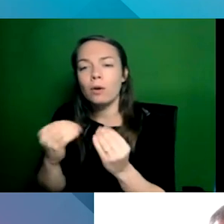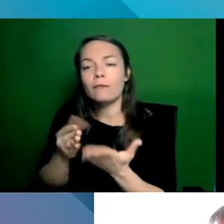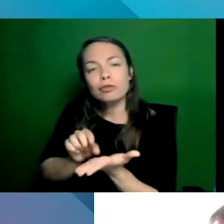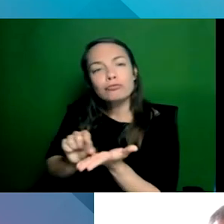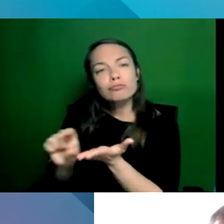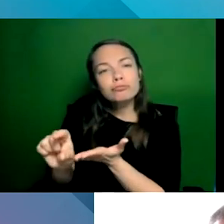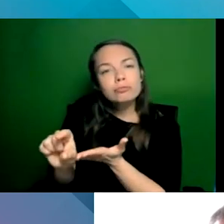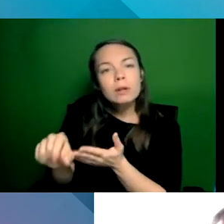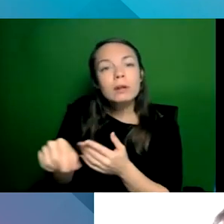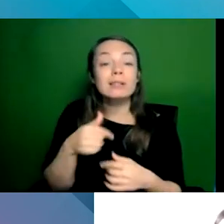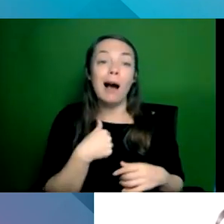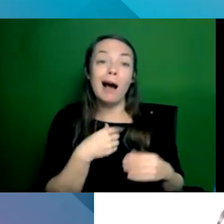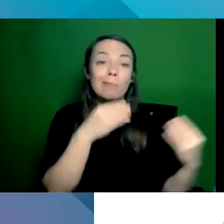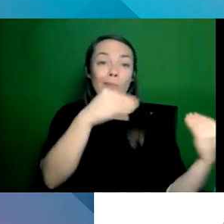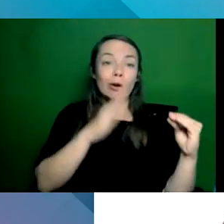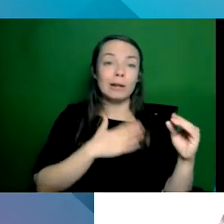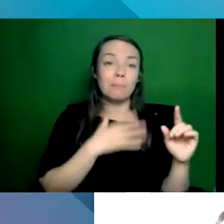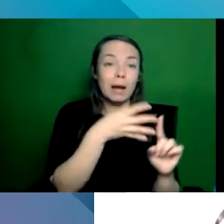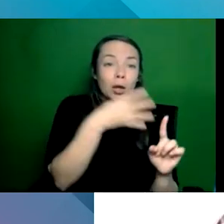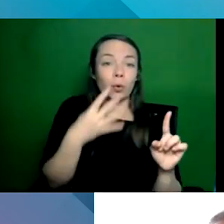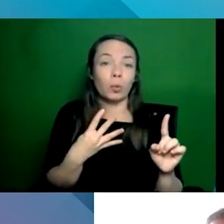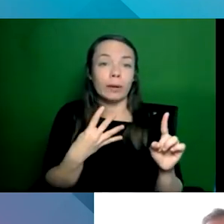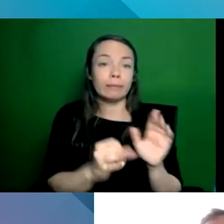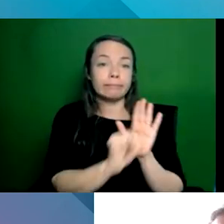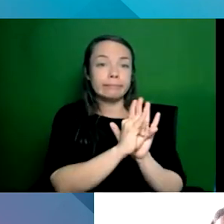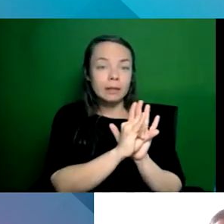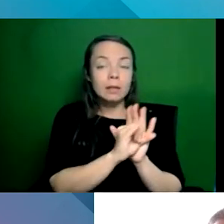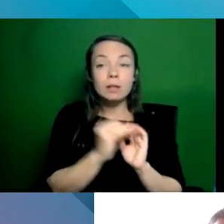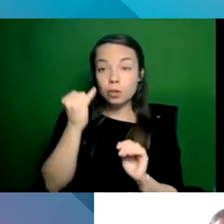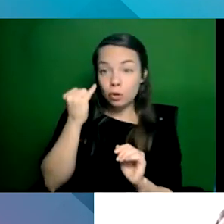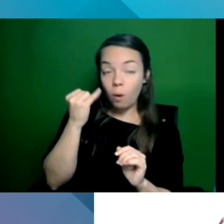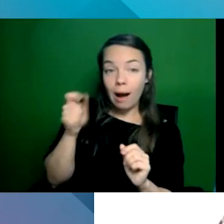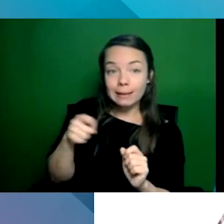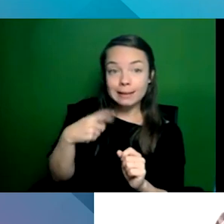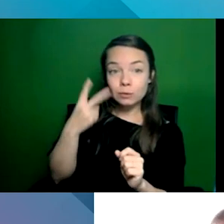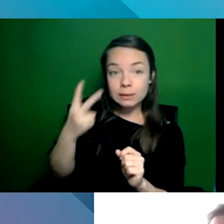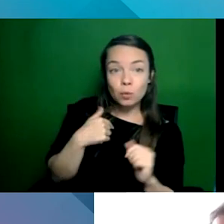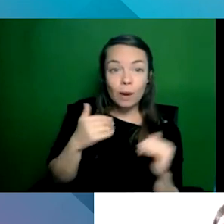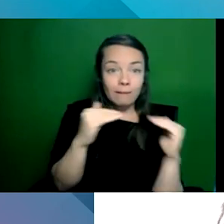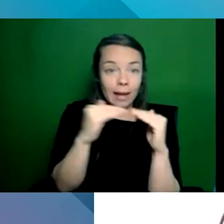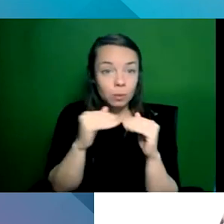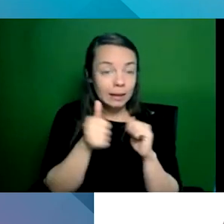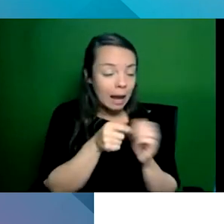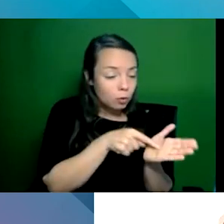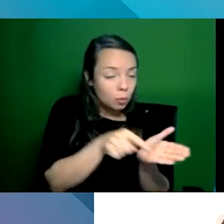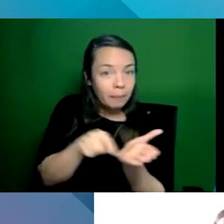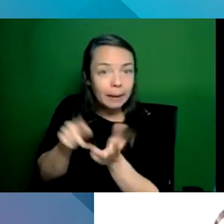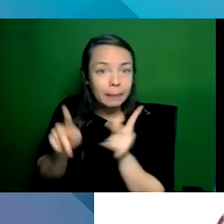for example, right? And so if we want to have restorative justice, I need to see that you have equity in how you're paying people, because a lot of